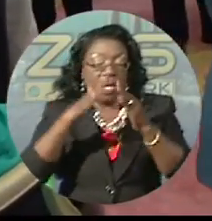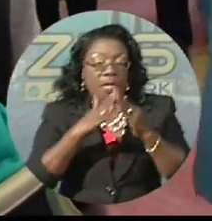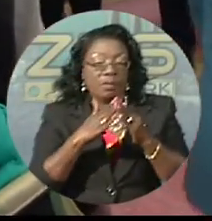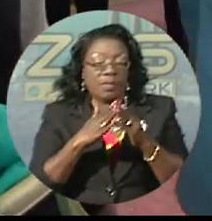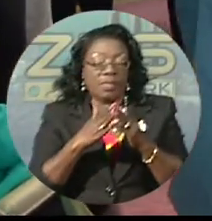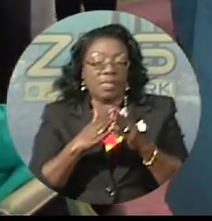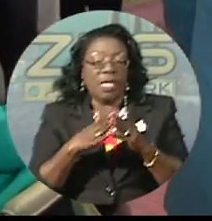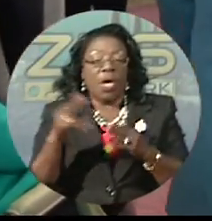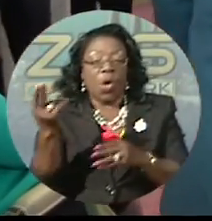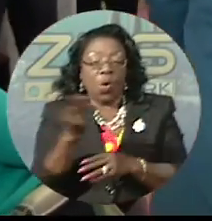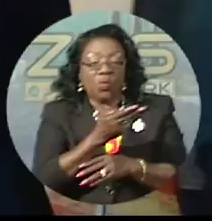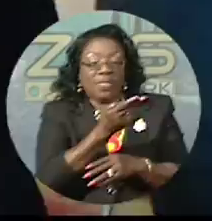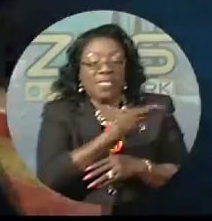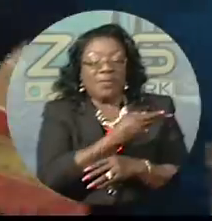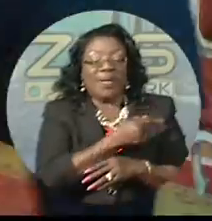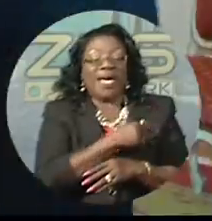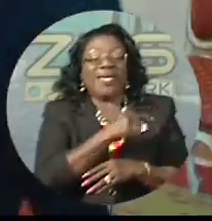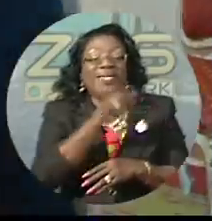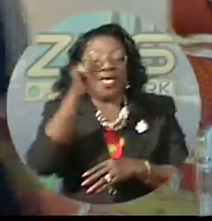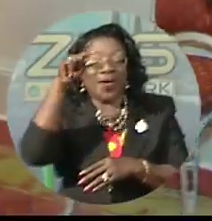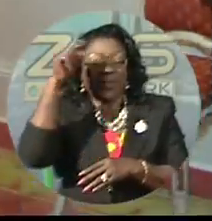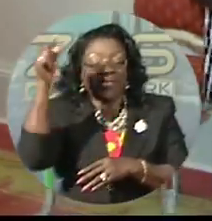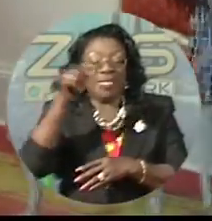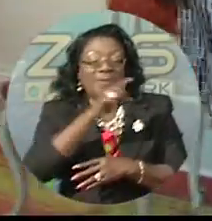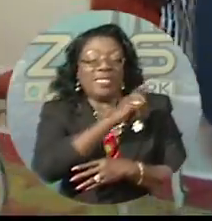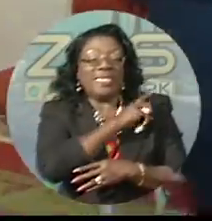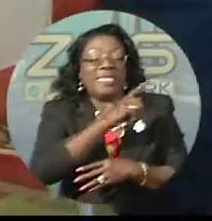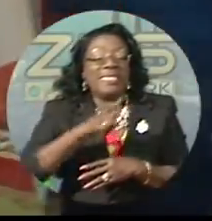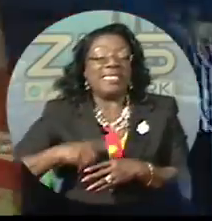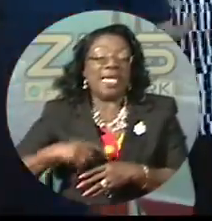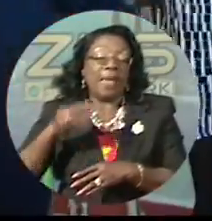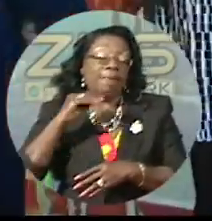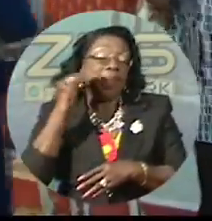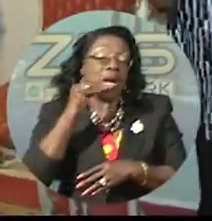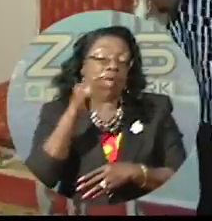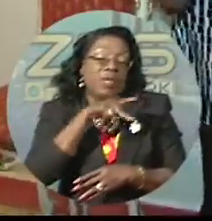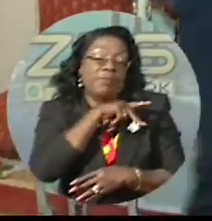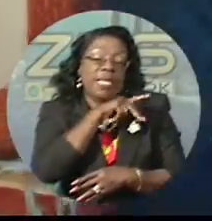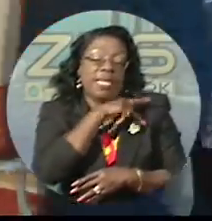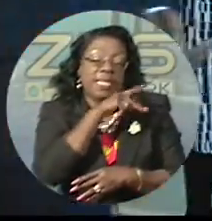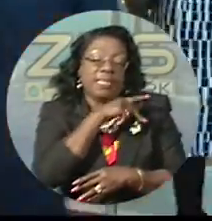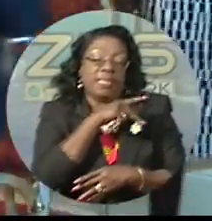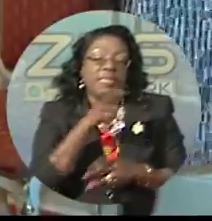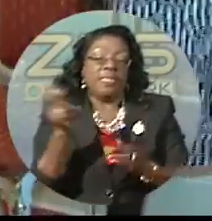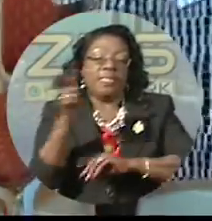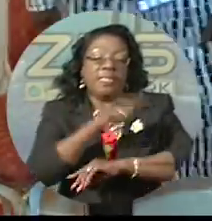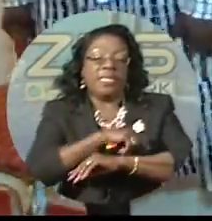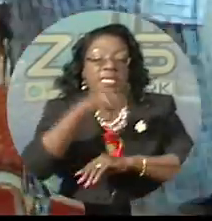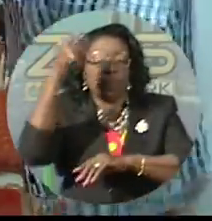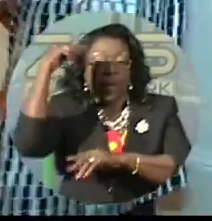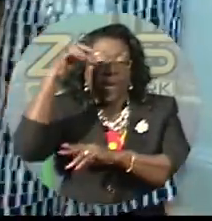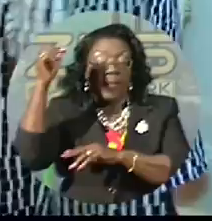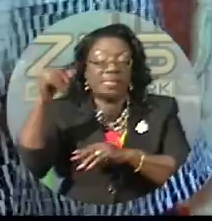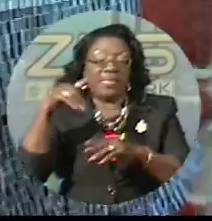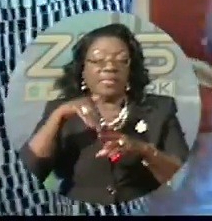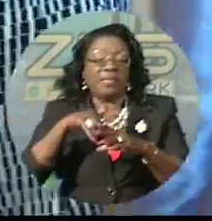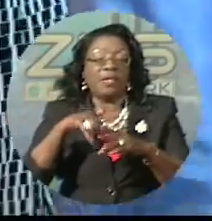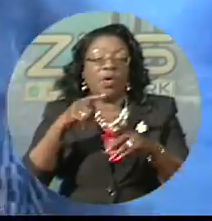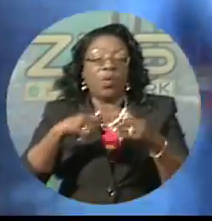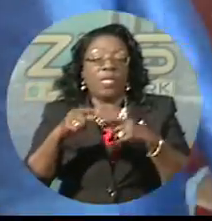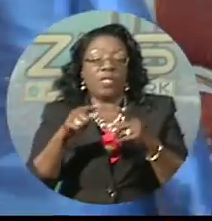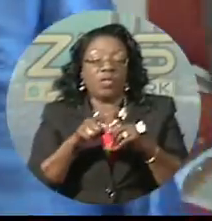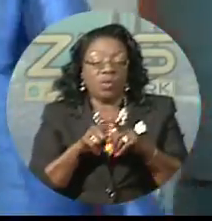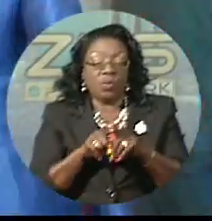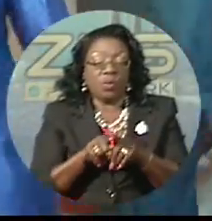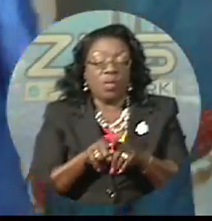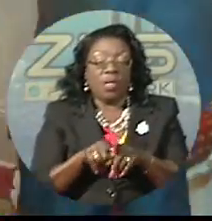Governor General, Her Excellency Dame Marguerite Pindling. Today, the parliamentarians, including Prime Minister Perry Christie, mingled